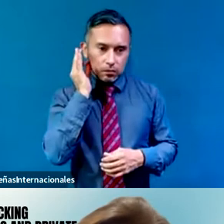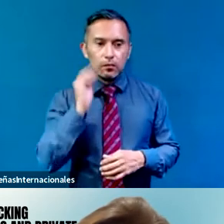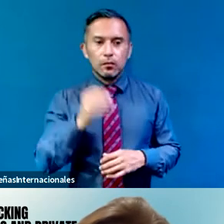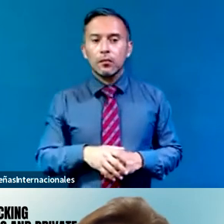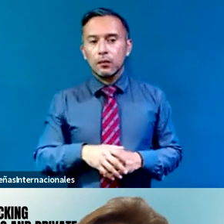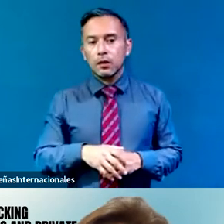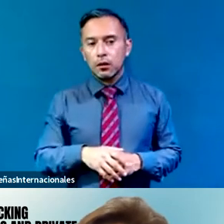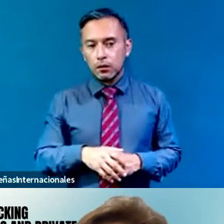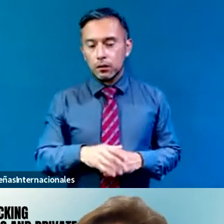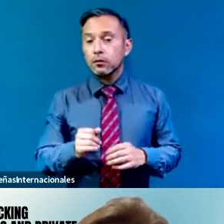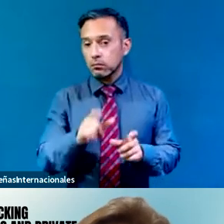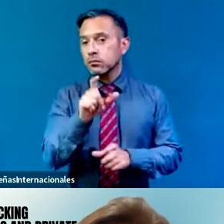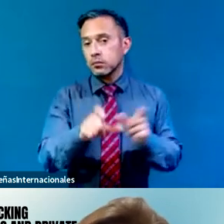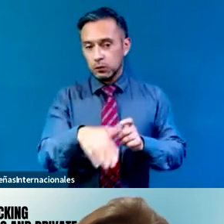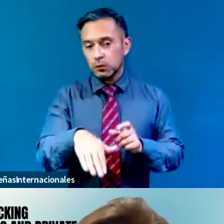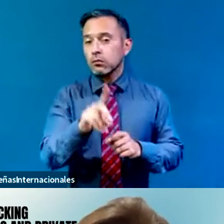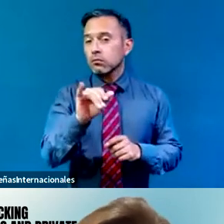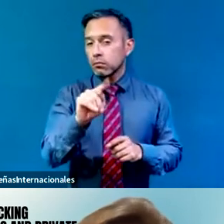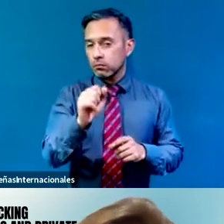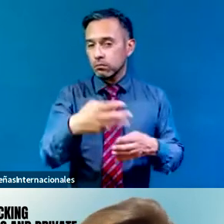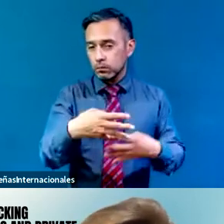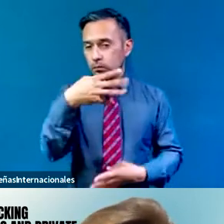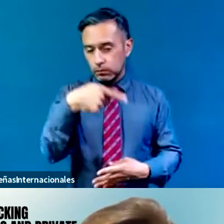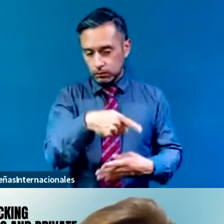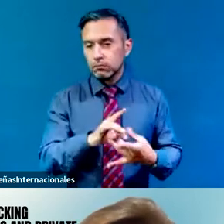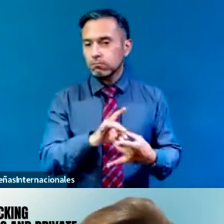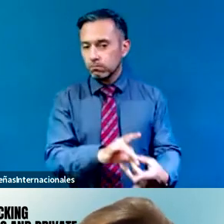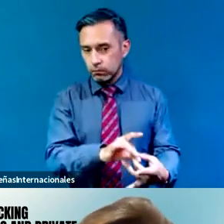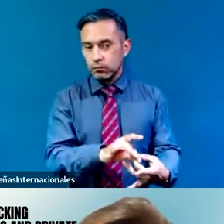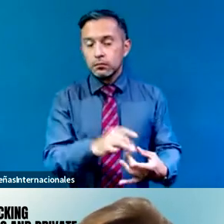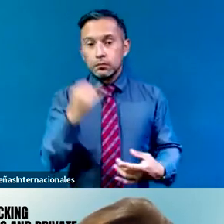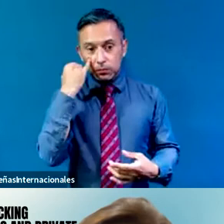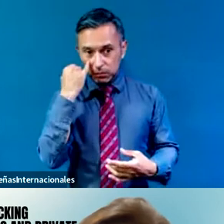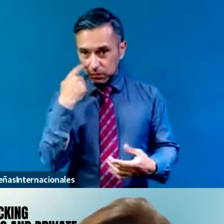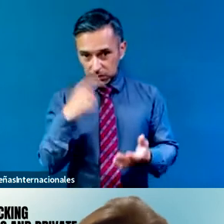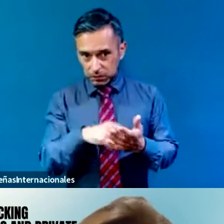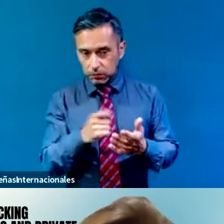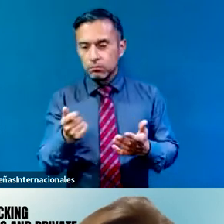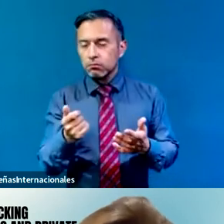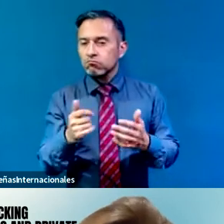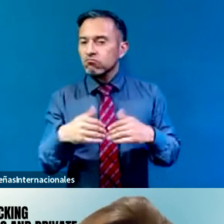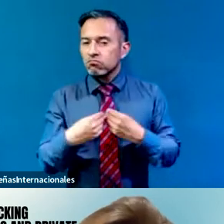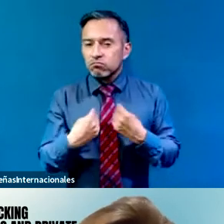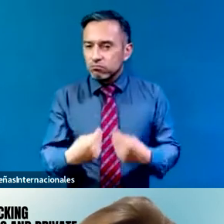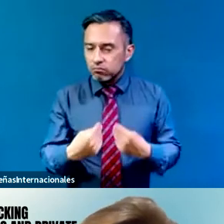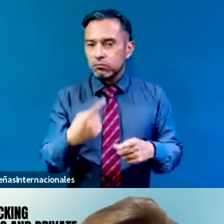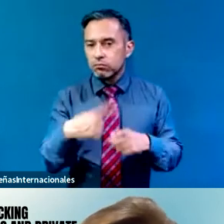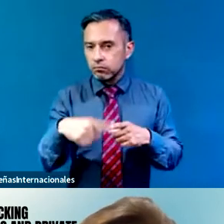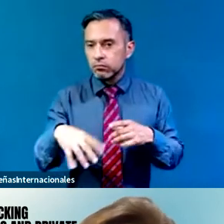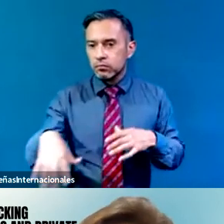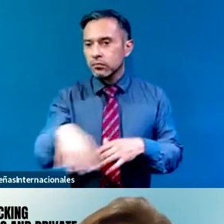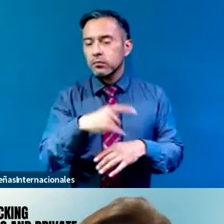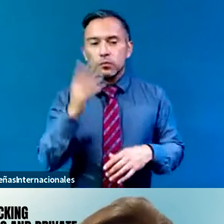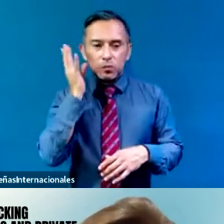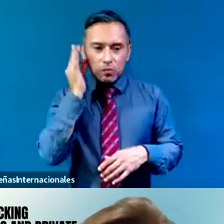cannot identify and target the specific challenges faced by the diverse segments of women. We cannot access the number of women working in the informal